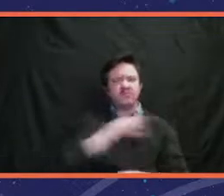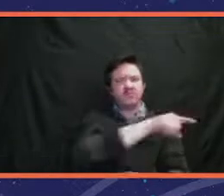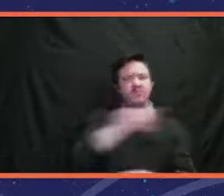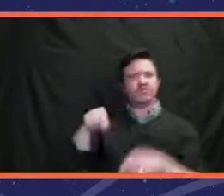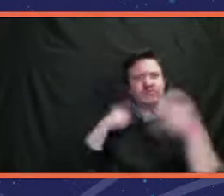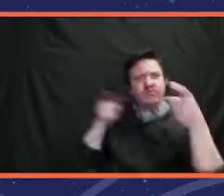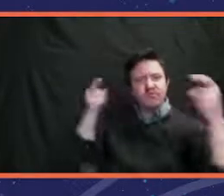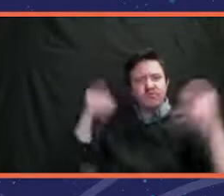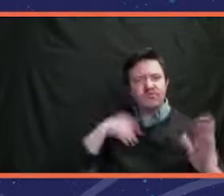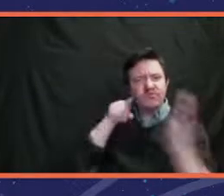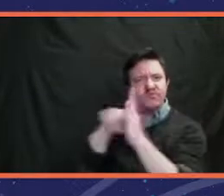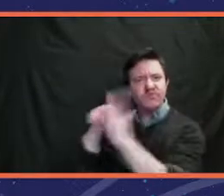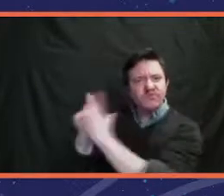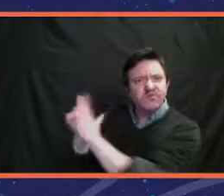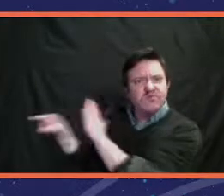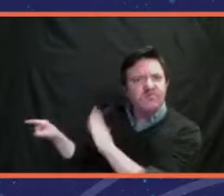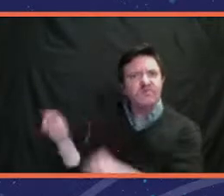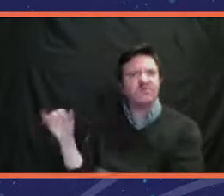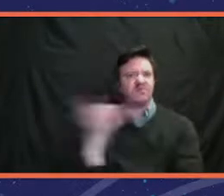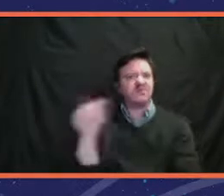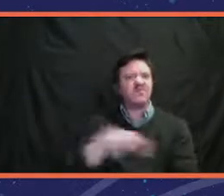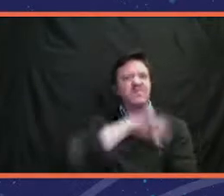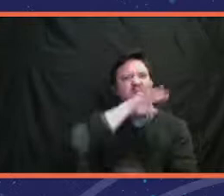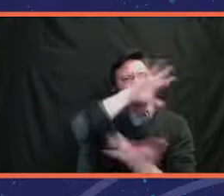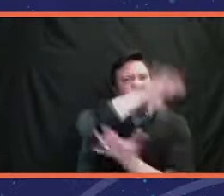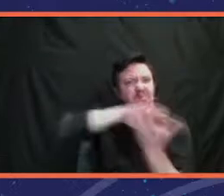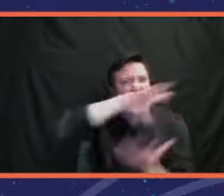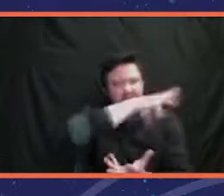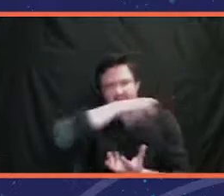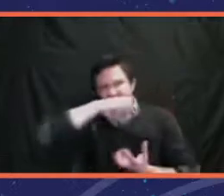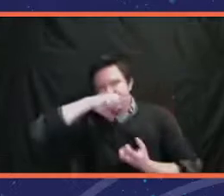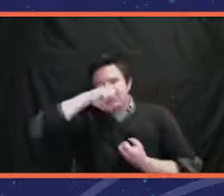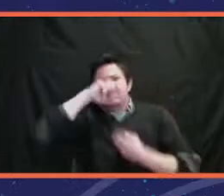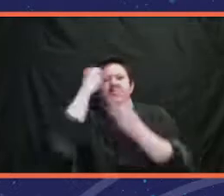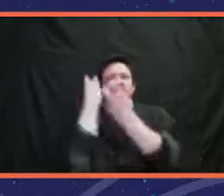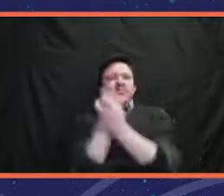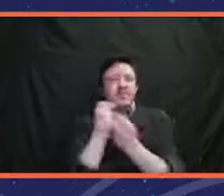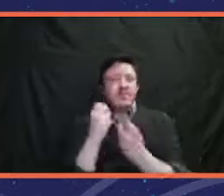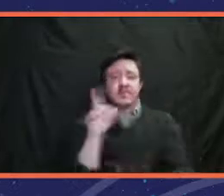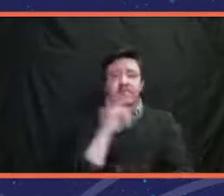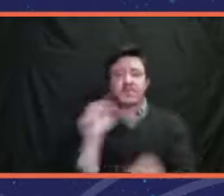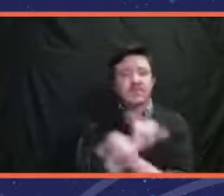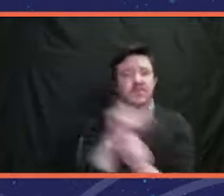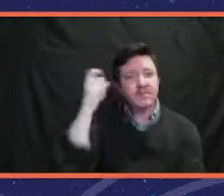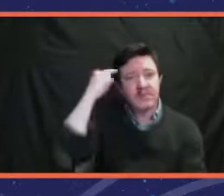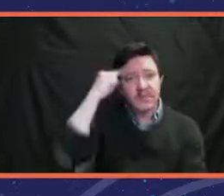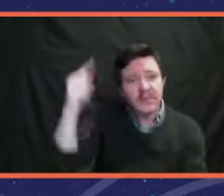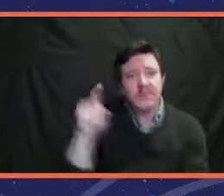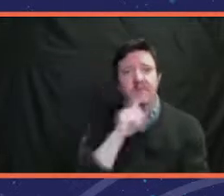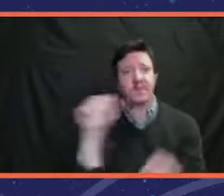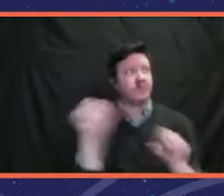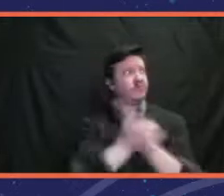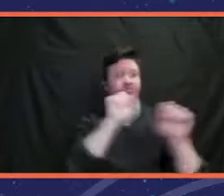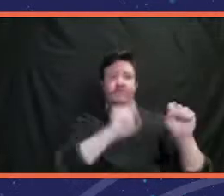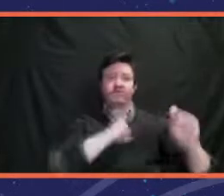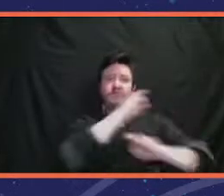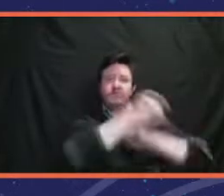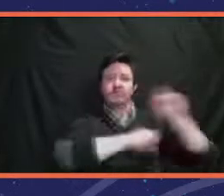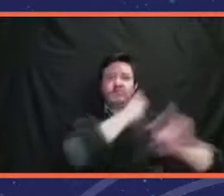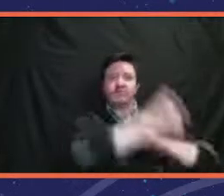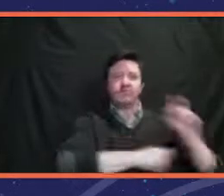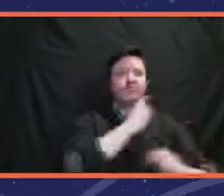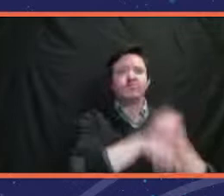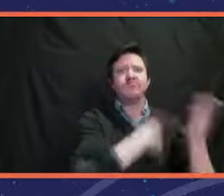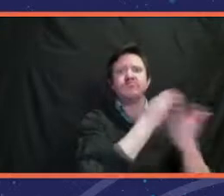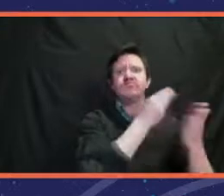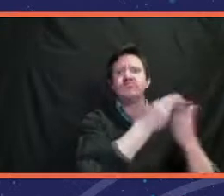ain't breathed into our lungs. Like the government is literally giving tax break to all of our predators. I said, ain't enough